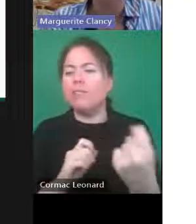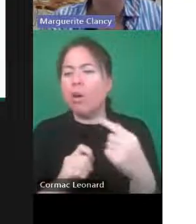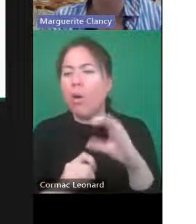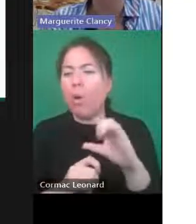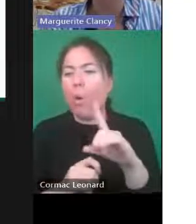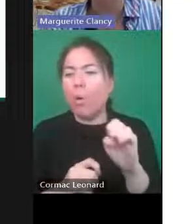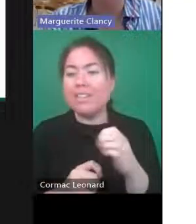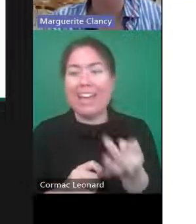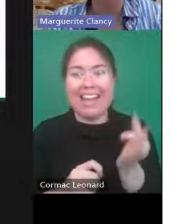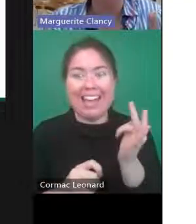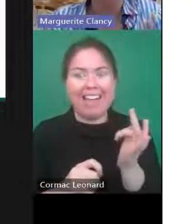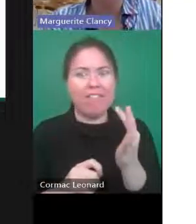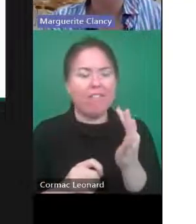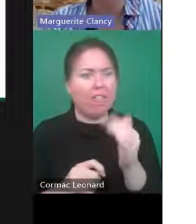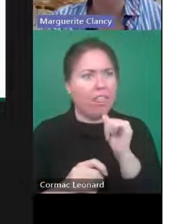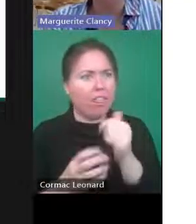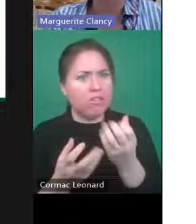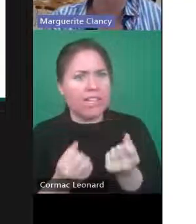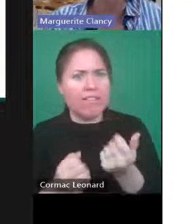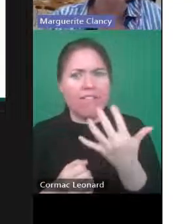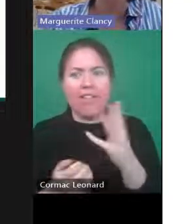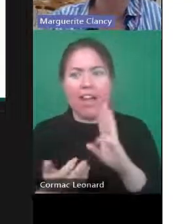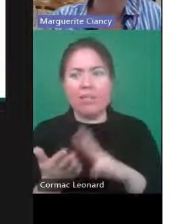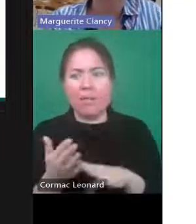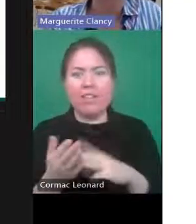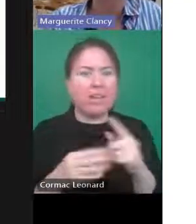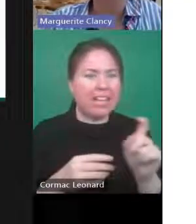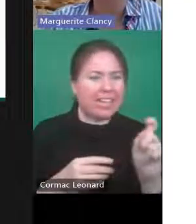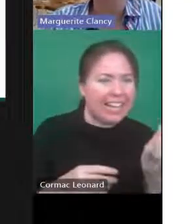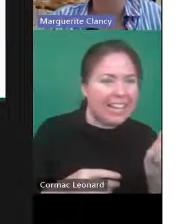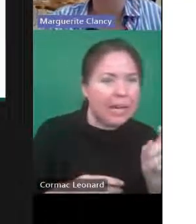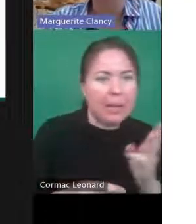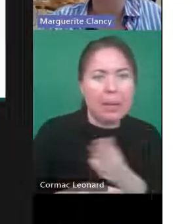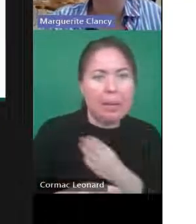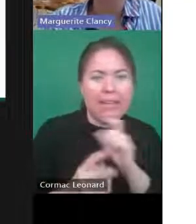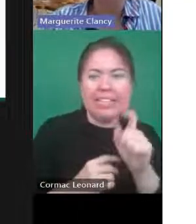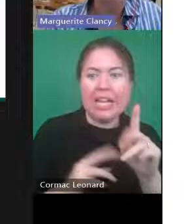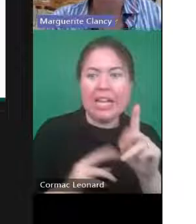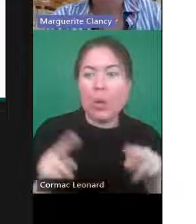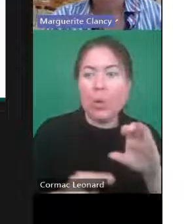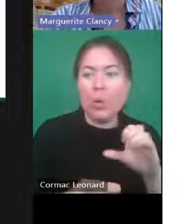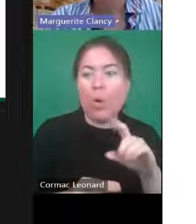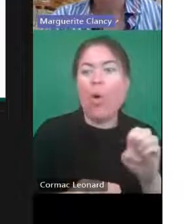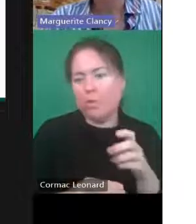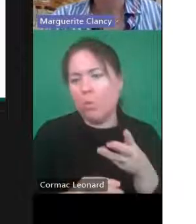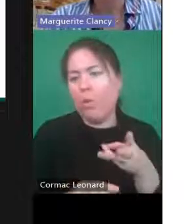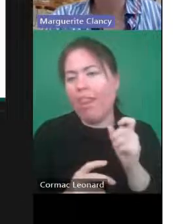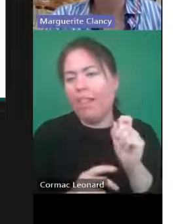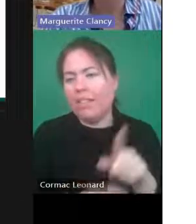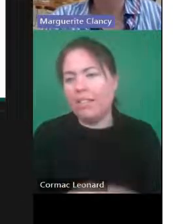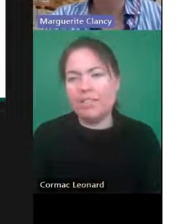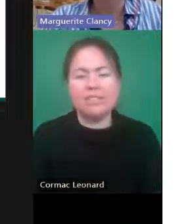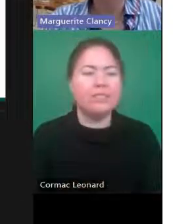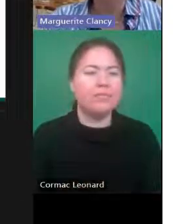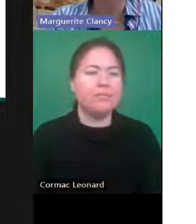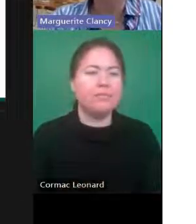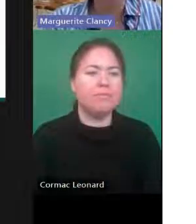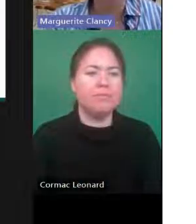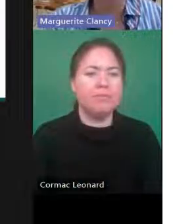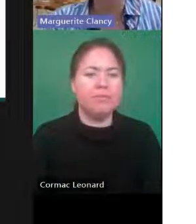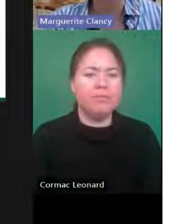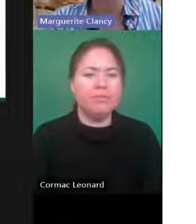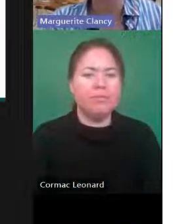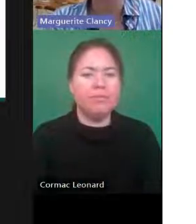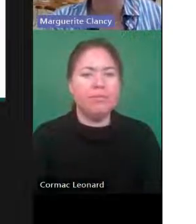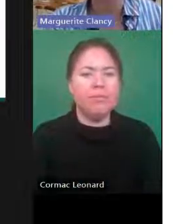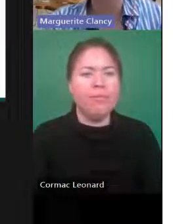that code within 5 minutes, you can please send a new code and that will be issued. Okay. So from here on, I'm actually going to click into